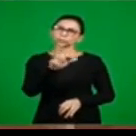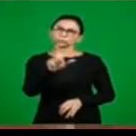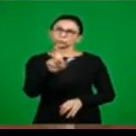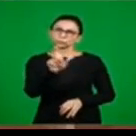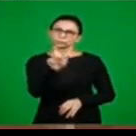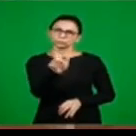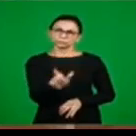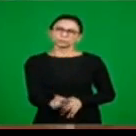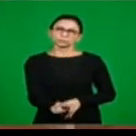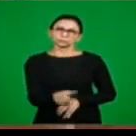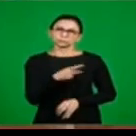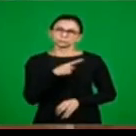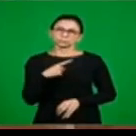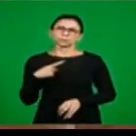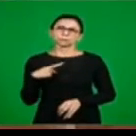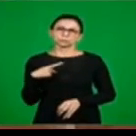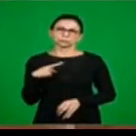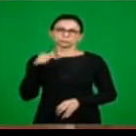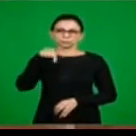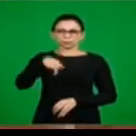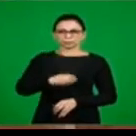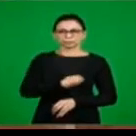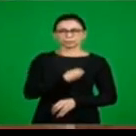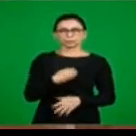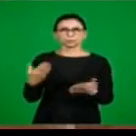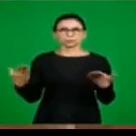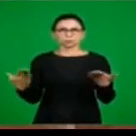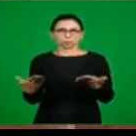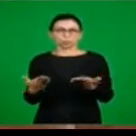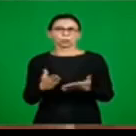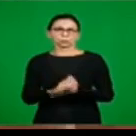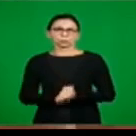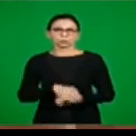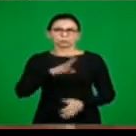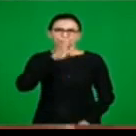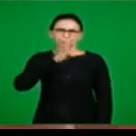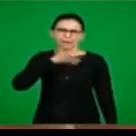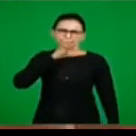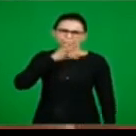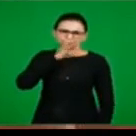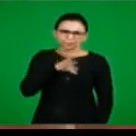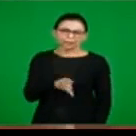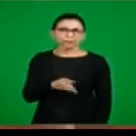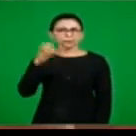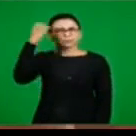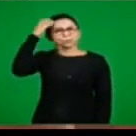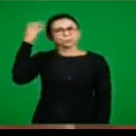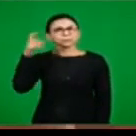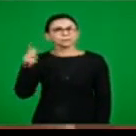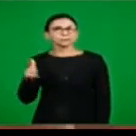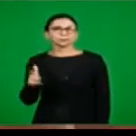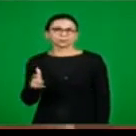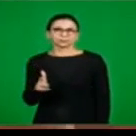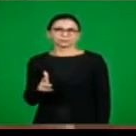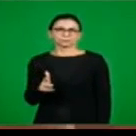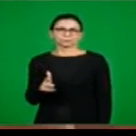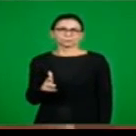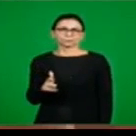about other brethren. There is a brother, he is present here, that in an unfair way has been